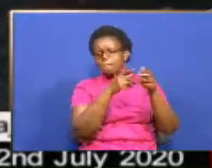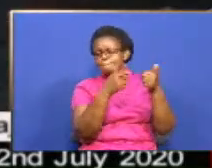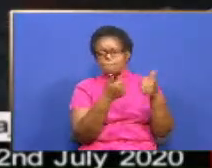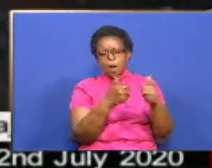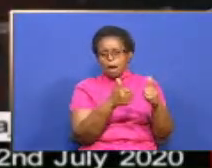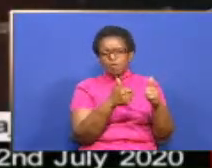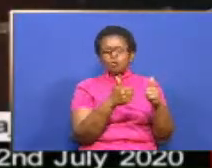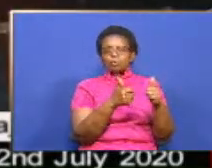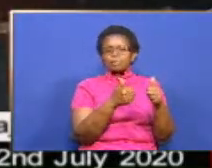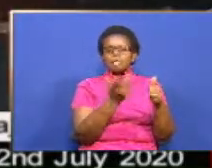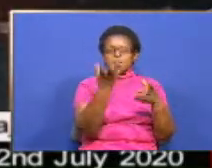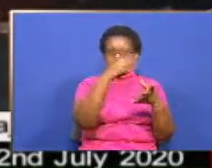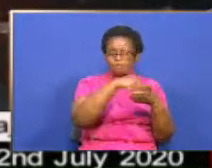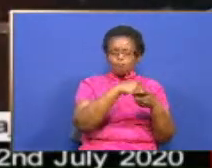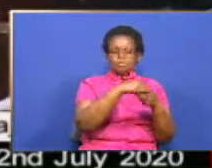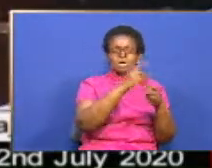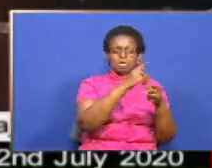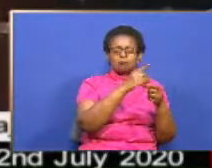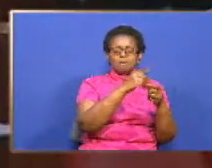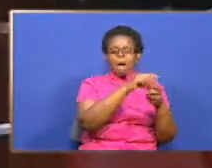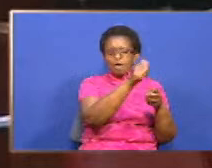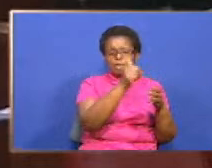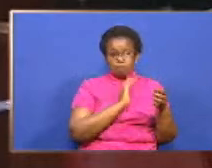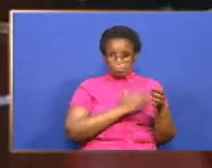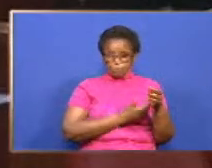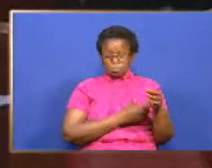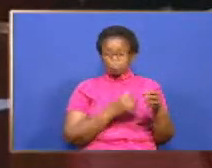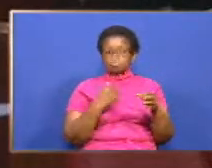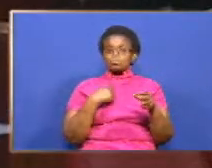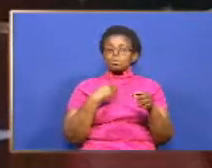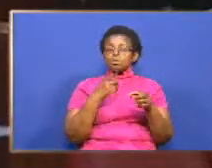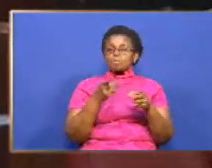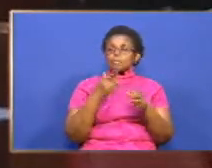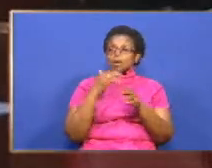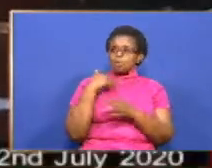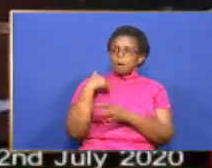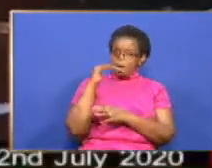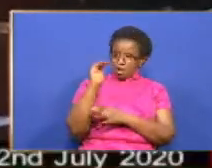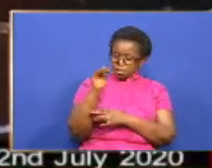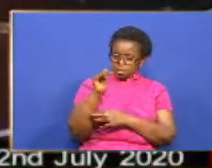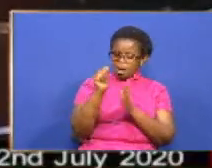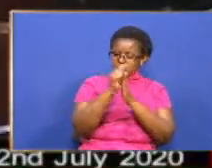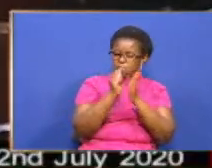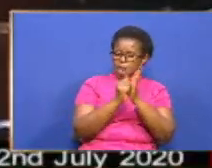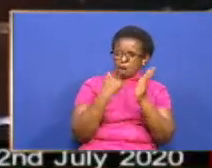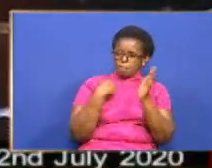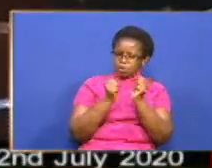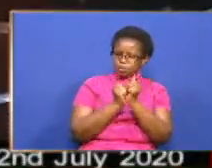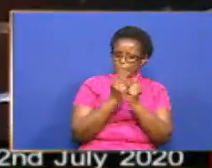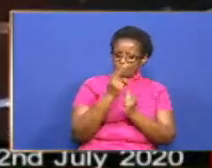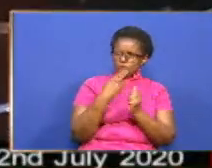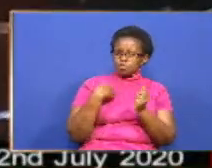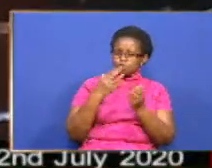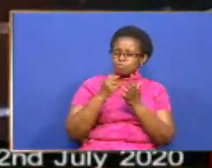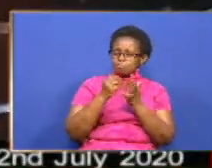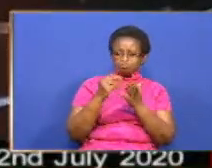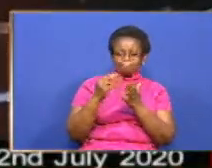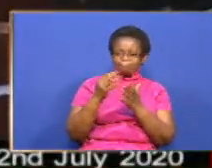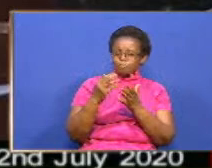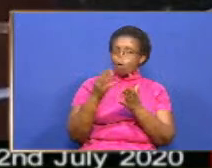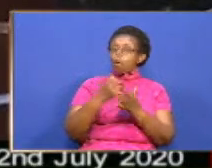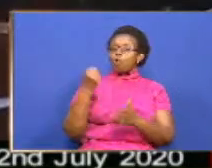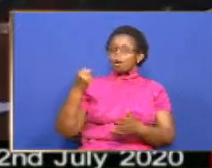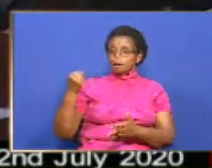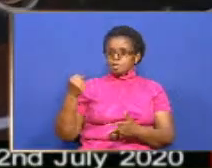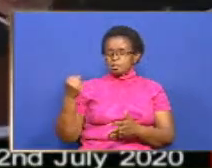fully considered. So, because I'll be asking for a stepping down of order number 12, could I also ask